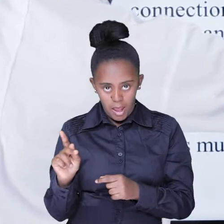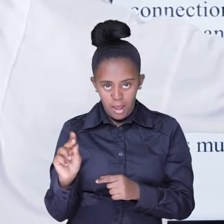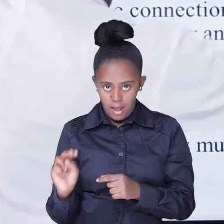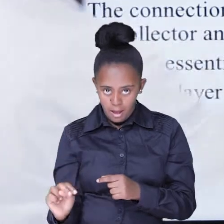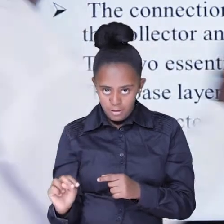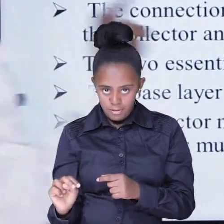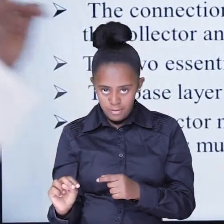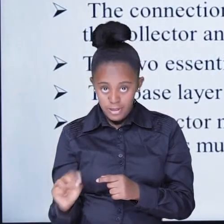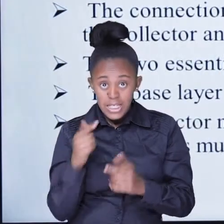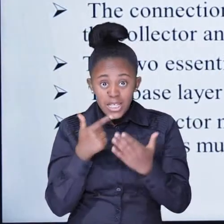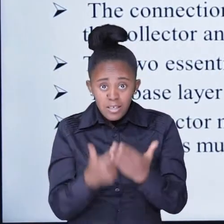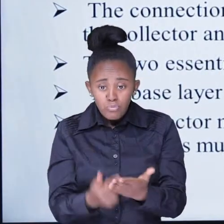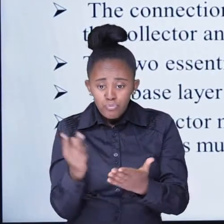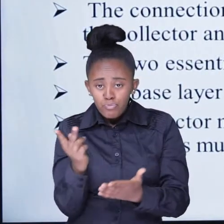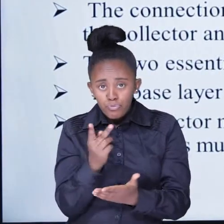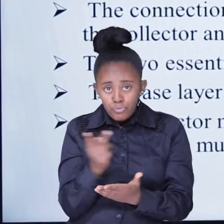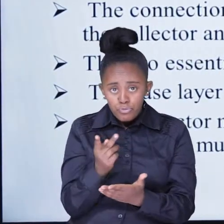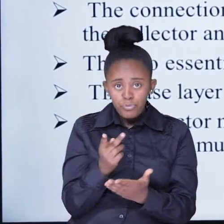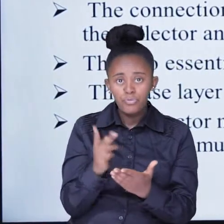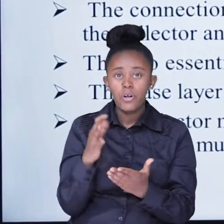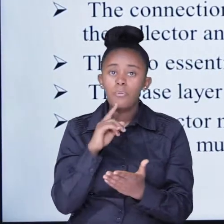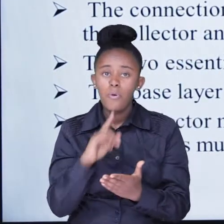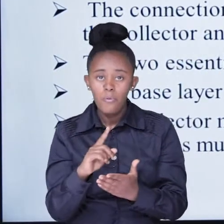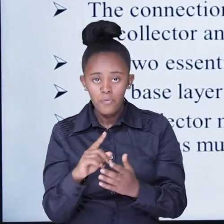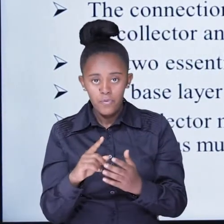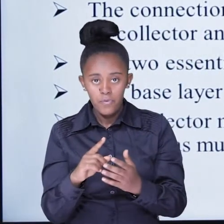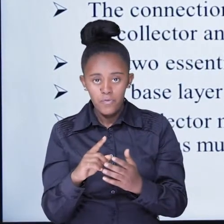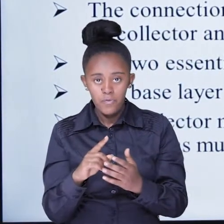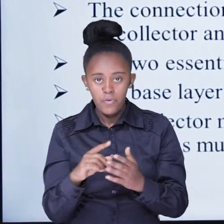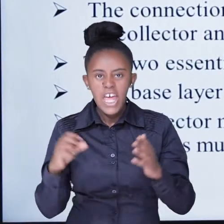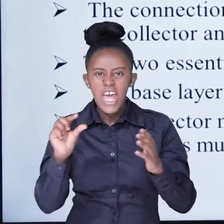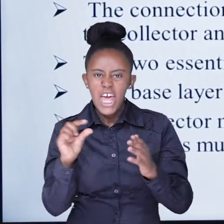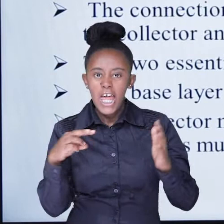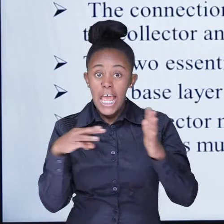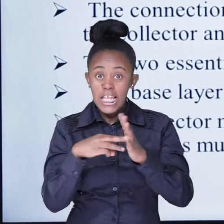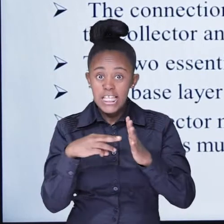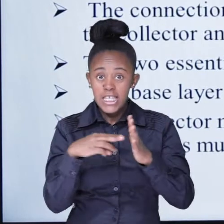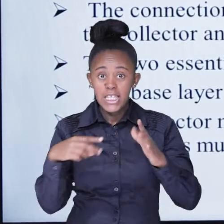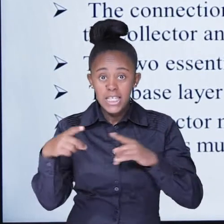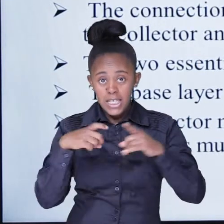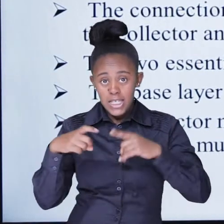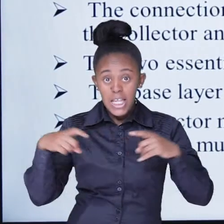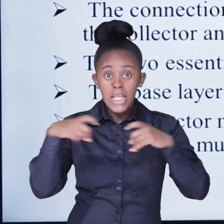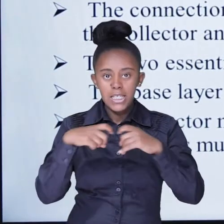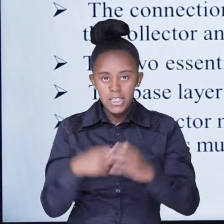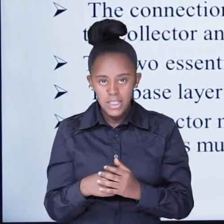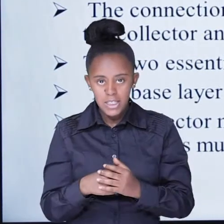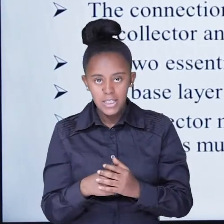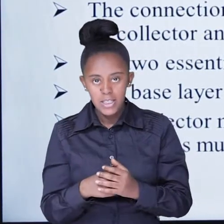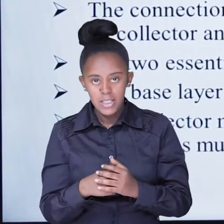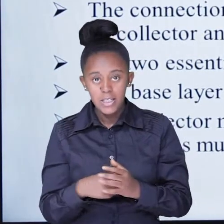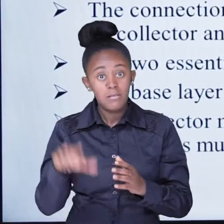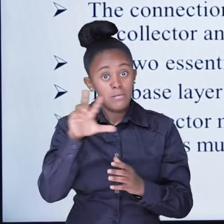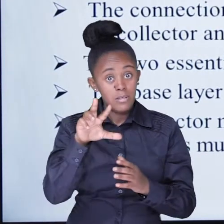N-P-N transistors. These two types of transistors are there. And also, transistors has three